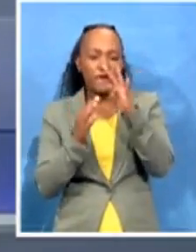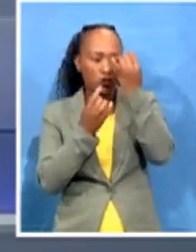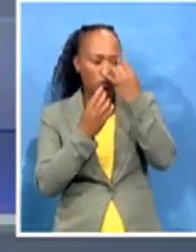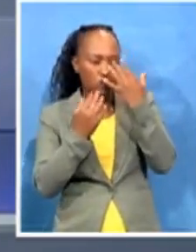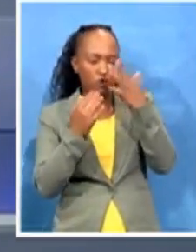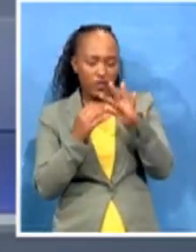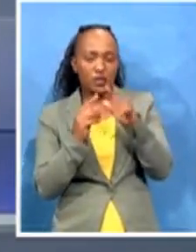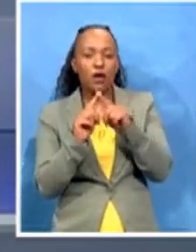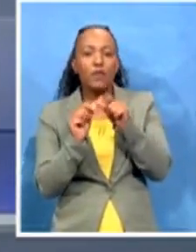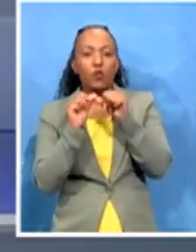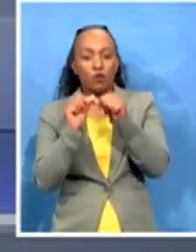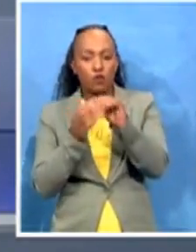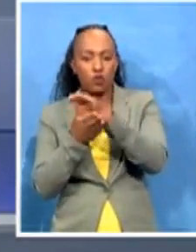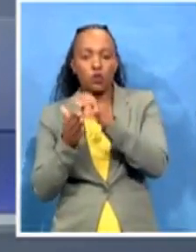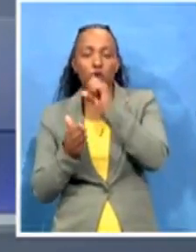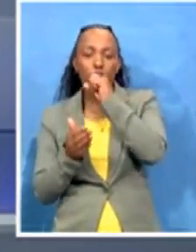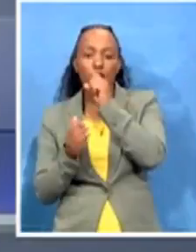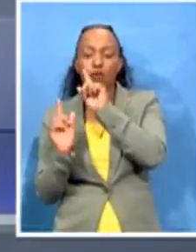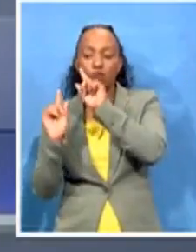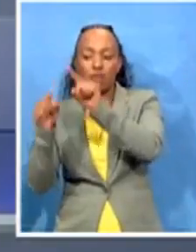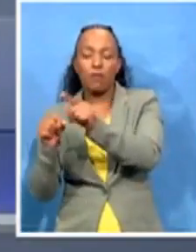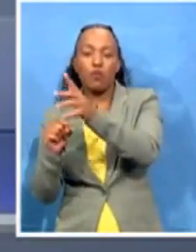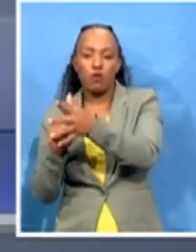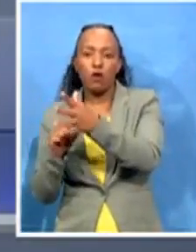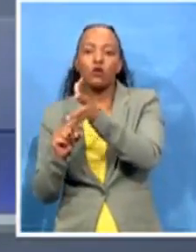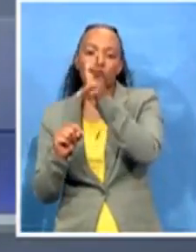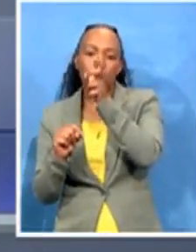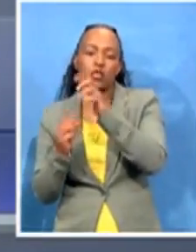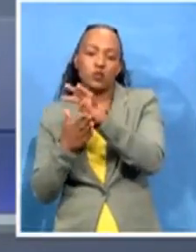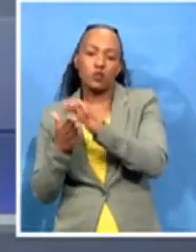as well, get the very latest with regards to this crash that